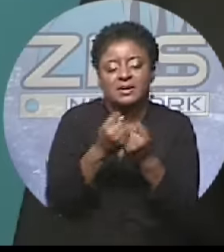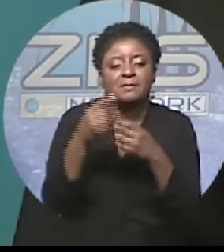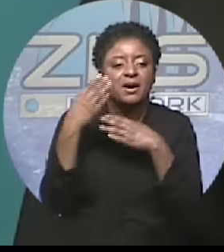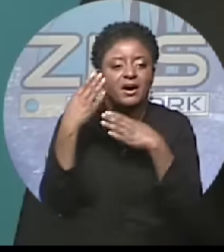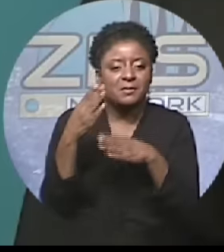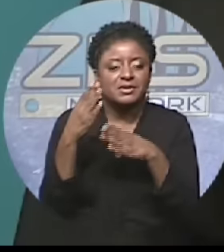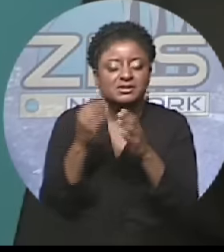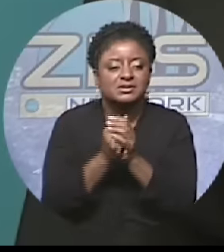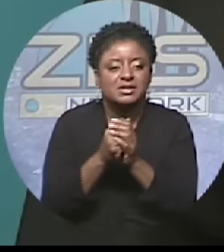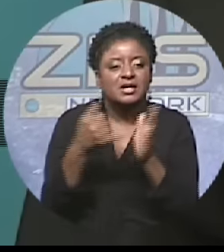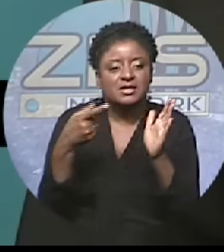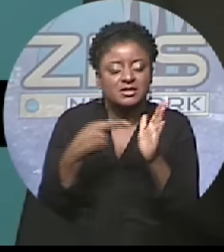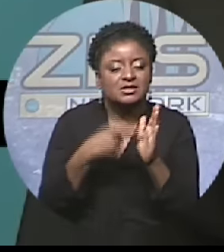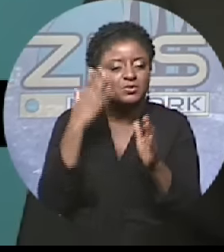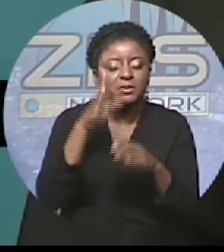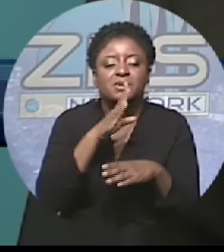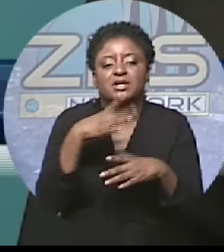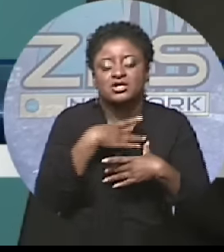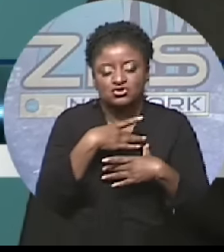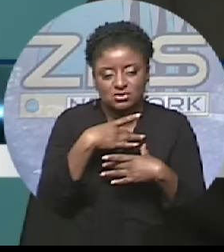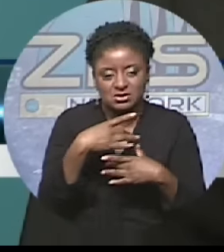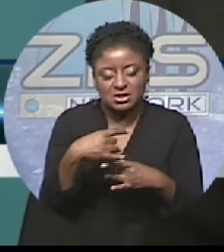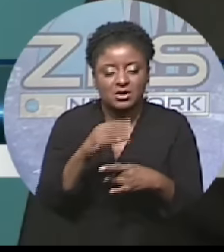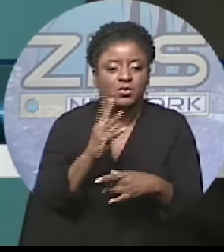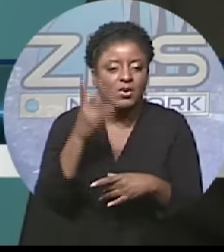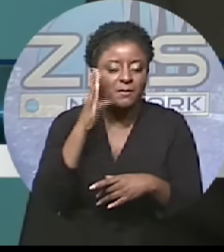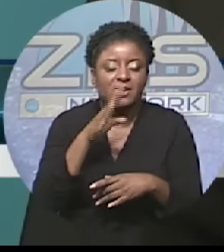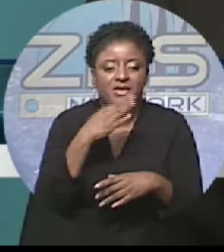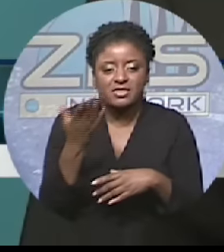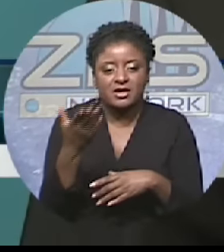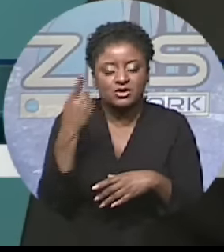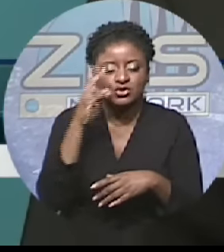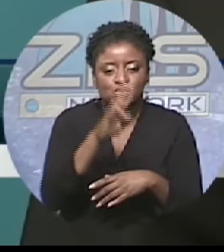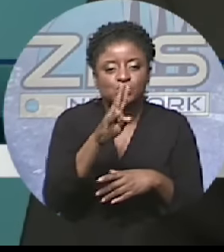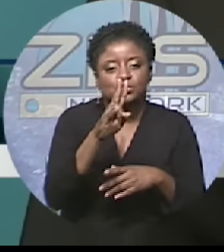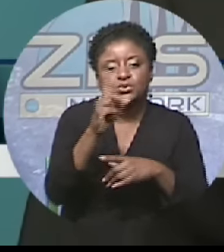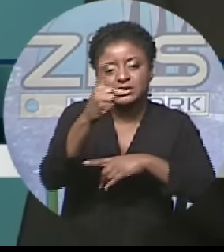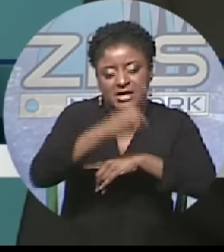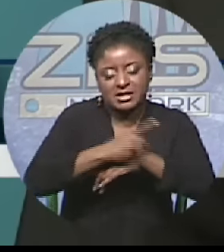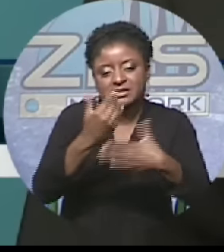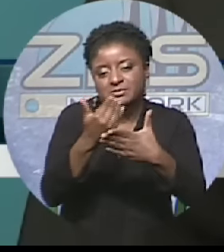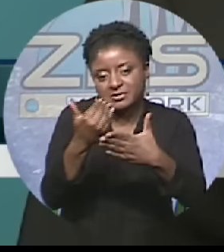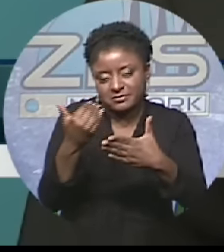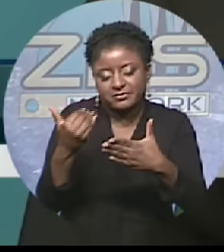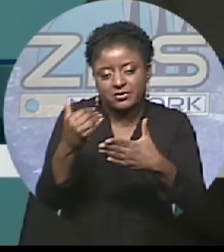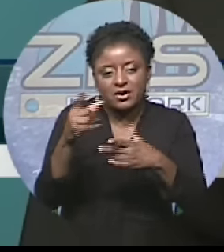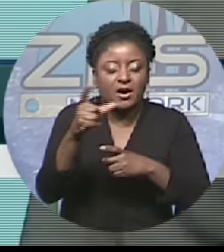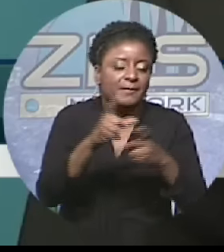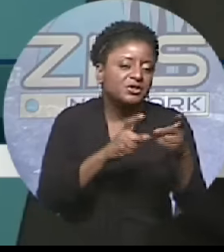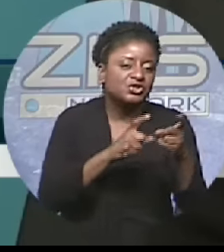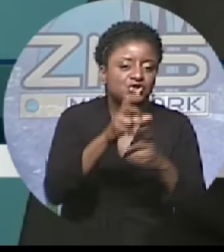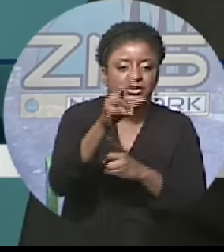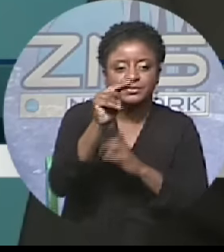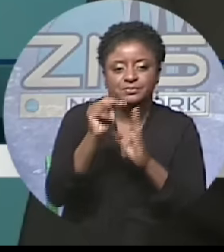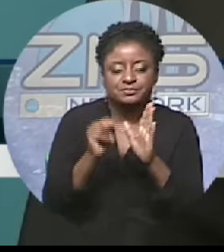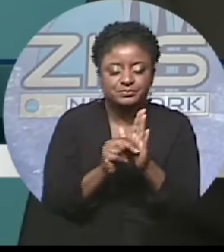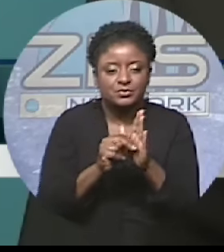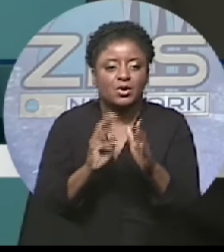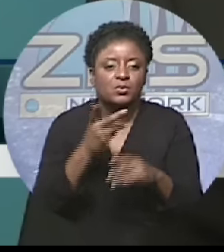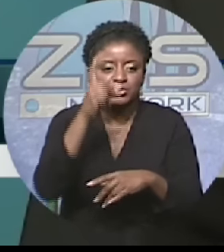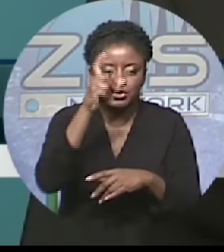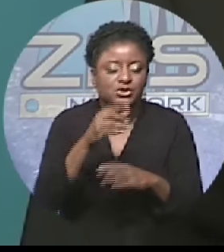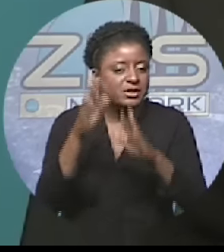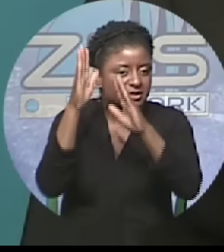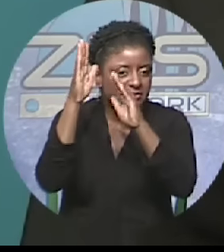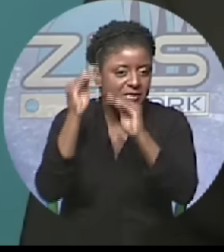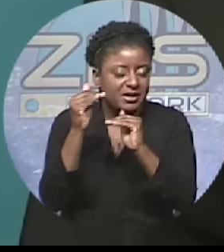Interesting, because we are basically going to be in there 2 days prior to competition. We should